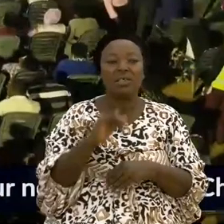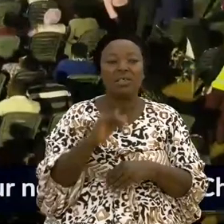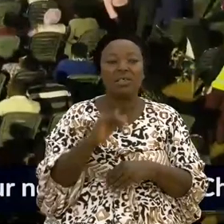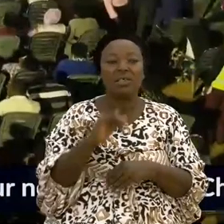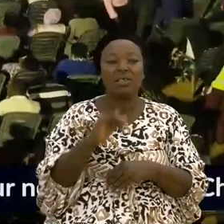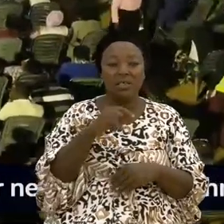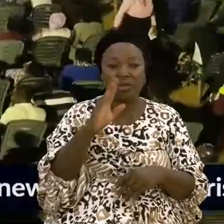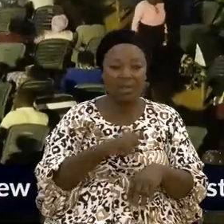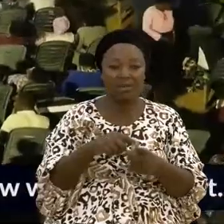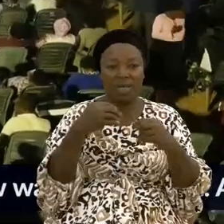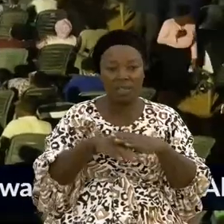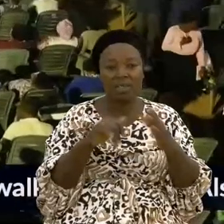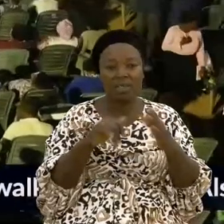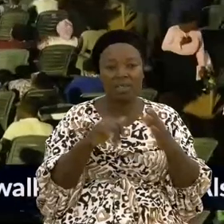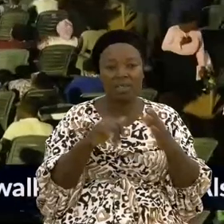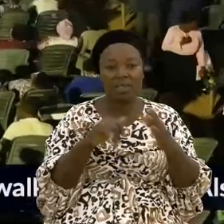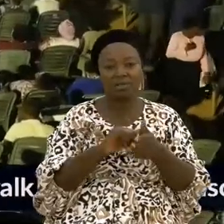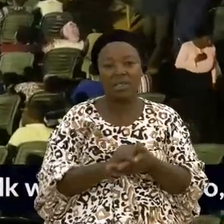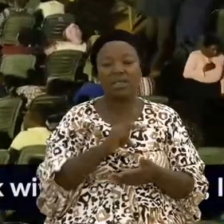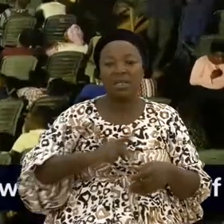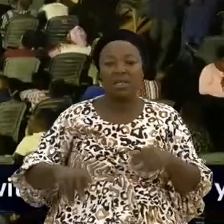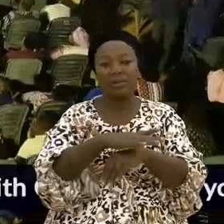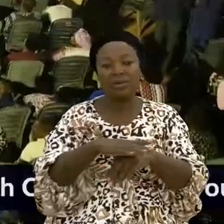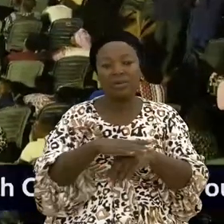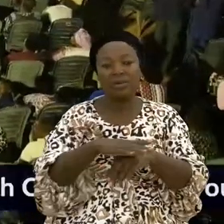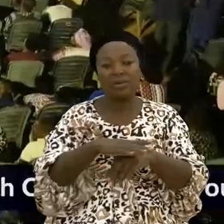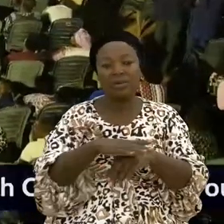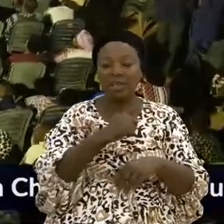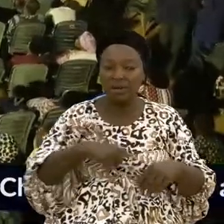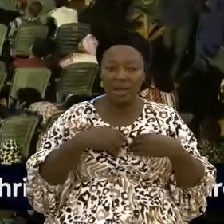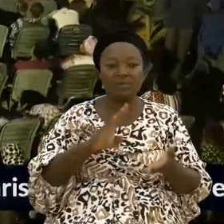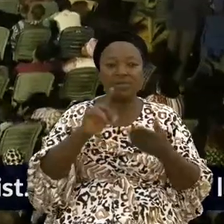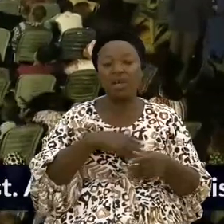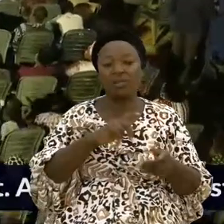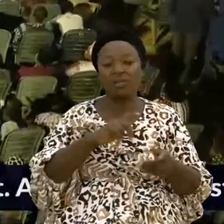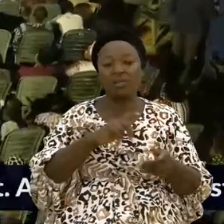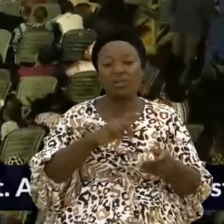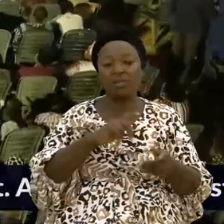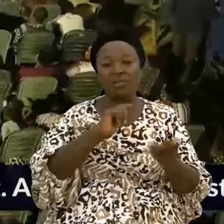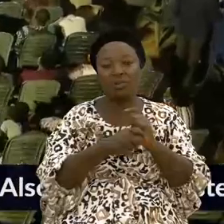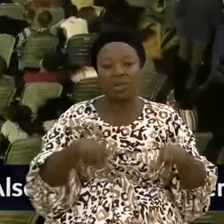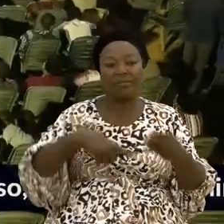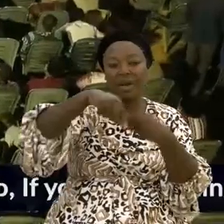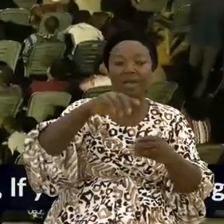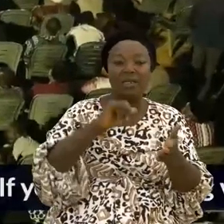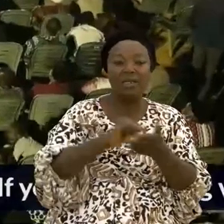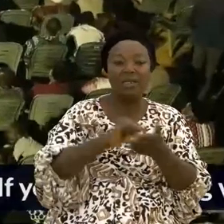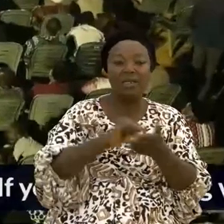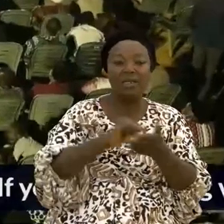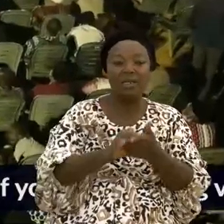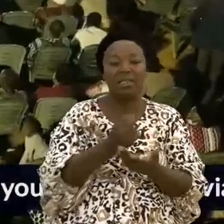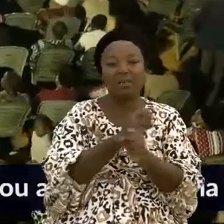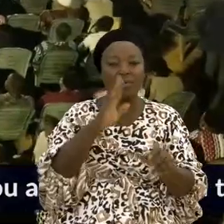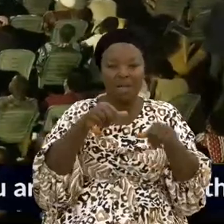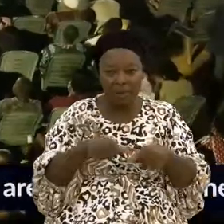Lord has forgiven you, has turned your life around. That salvation will abide